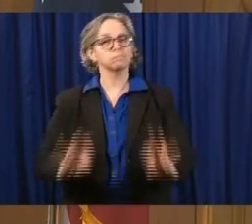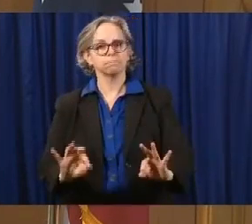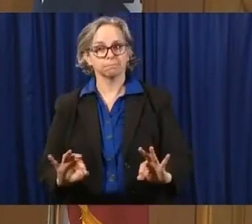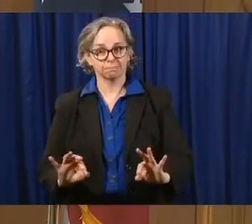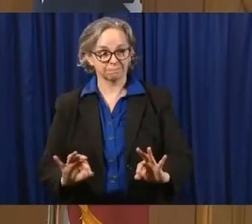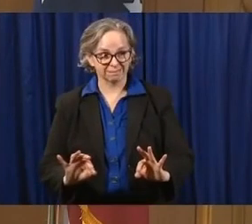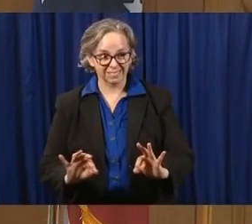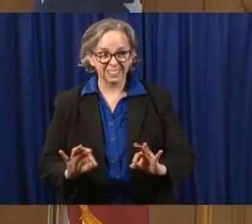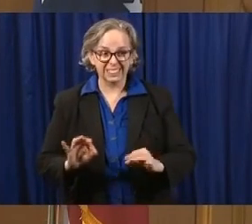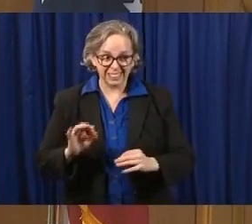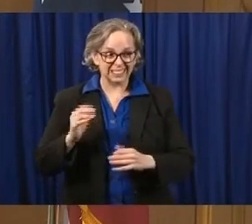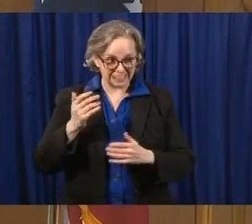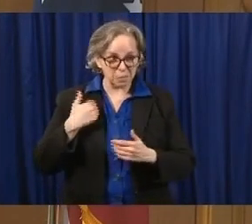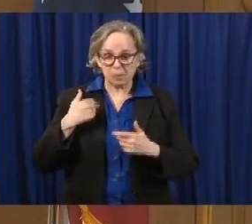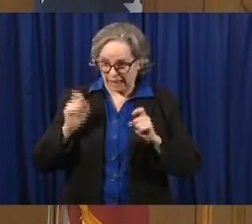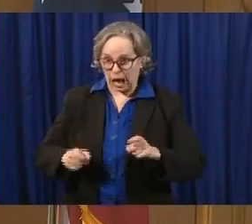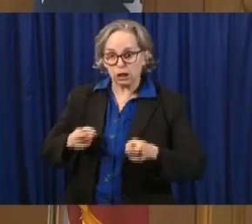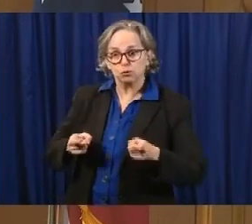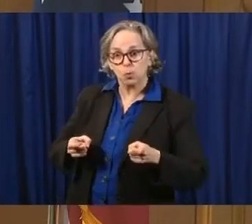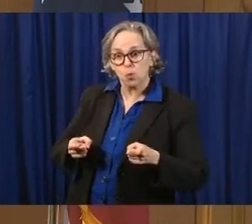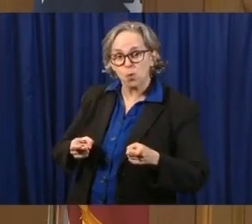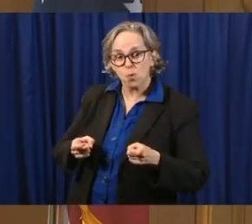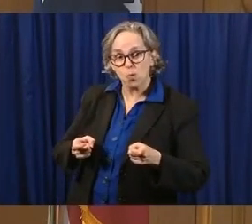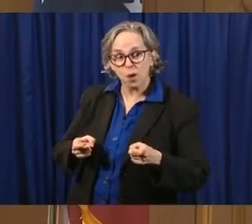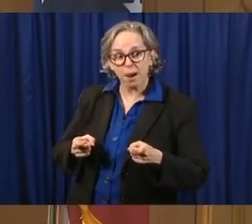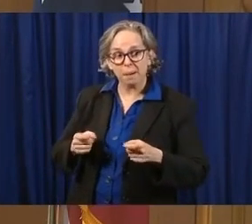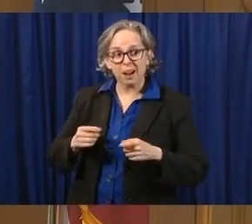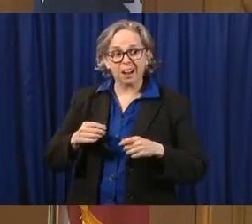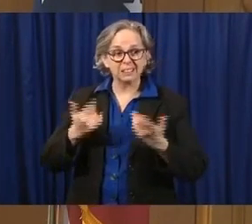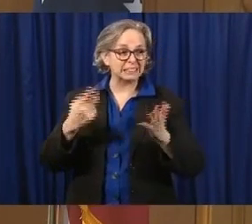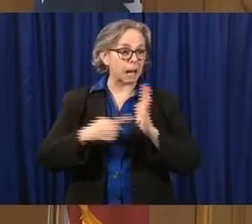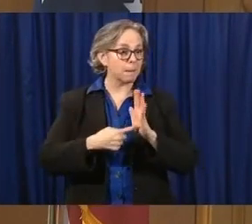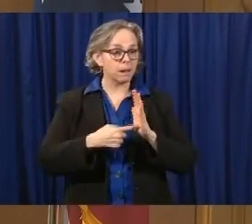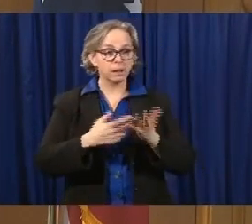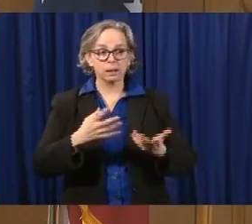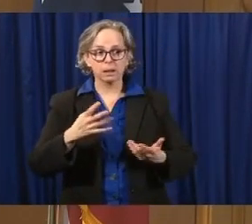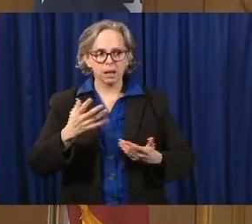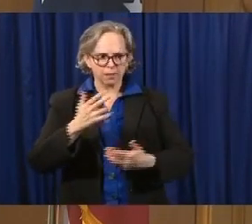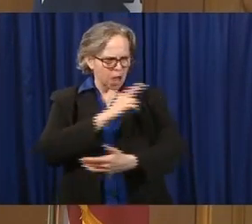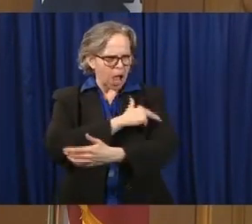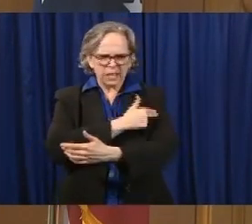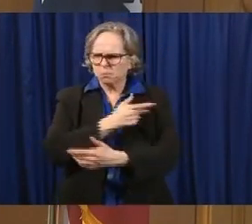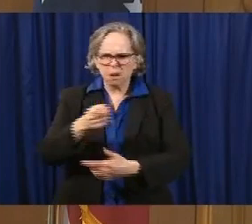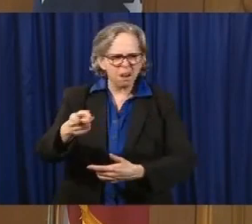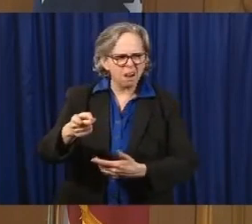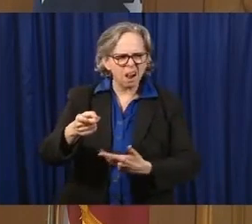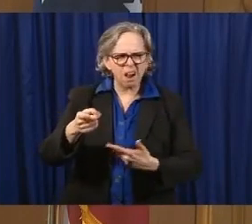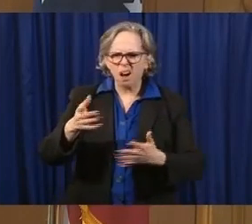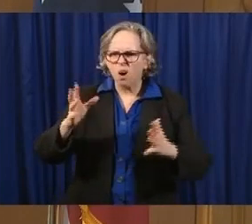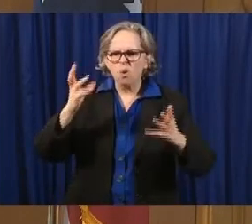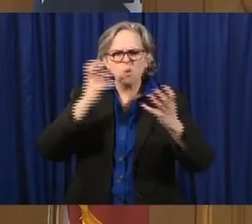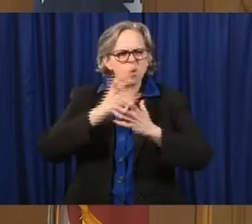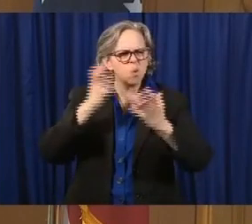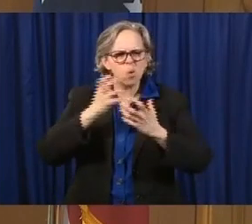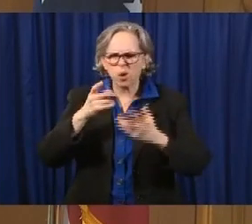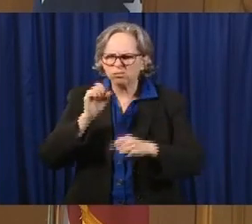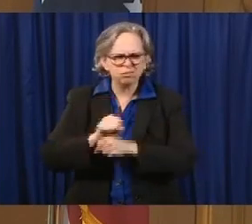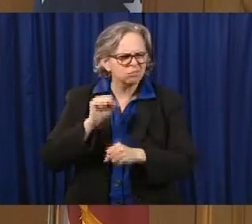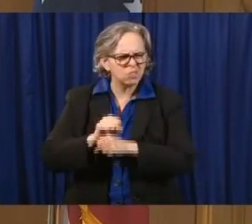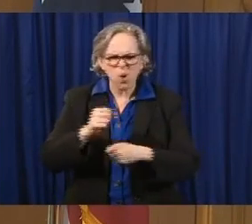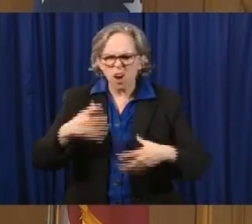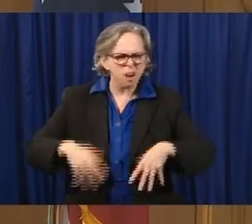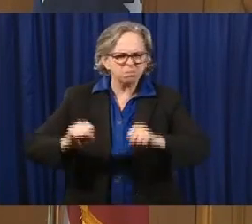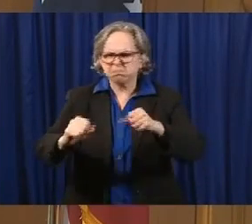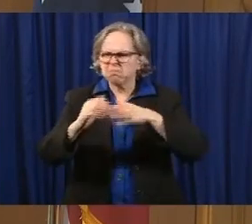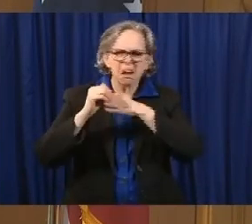over. Our great hospitals in Ohio, who are doing a phenomenal job, you know, they're leading the way in this testing. So